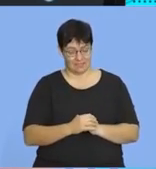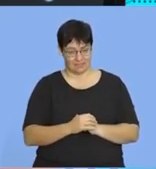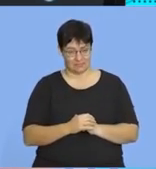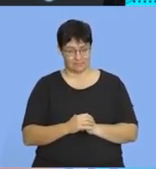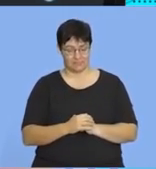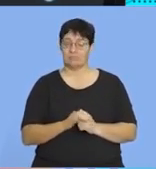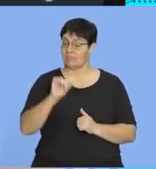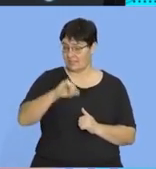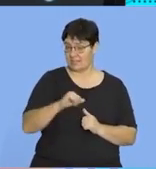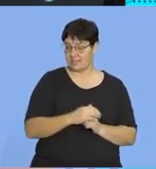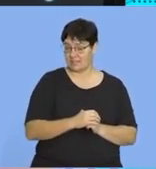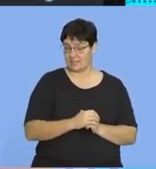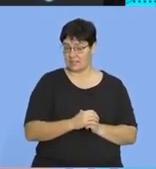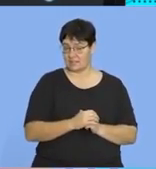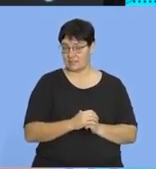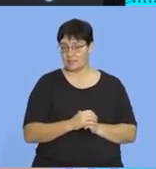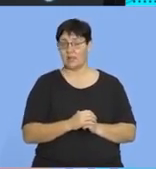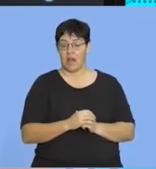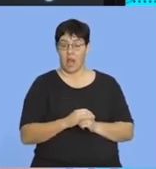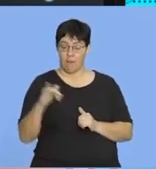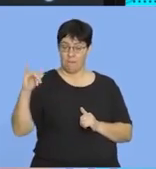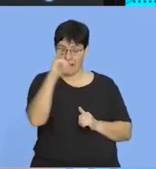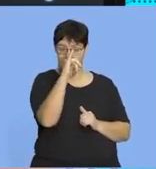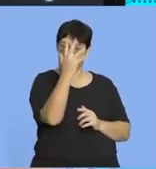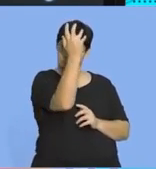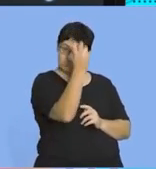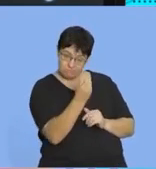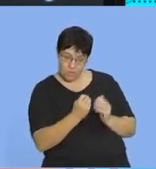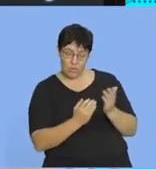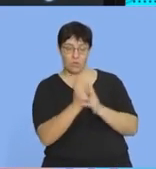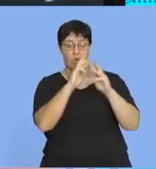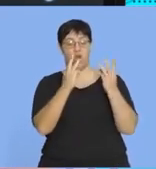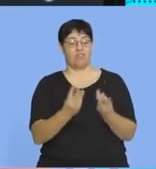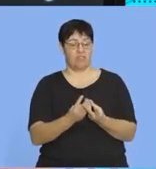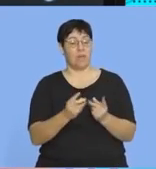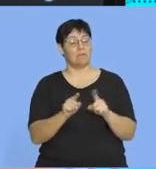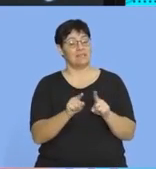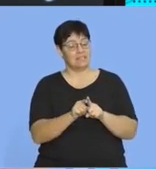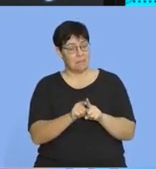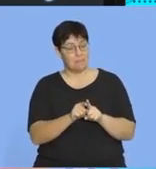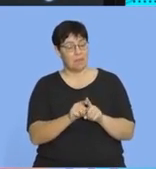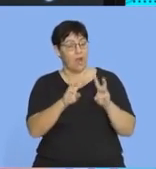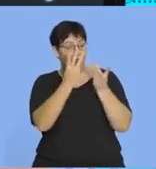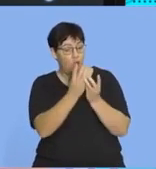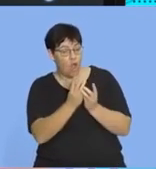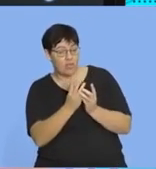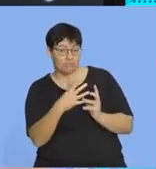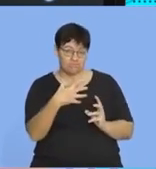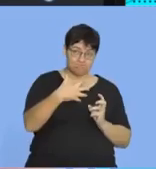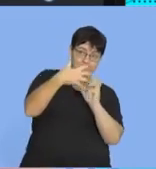So yes, the plane is attracted to the Earth, but the Earth is attracted to the